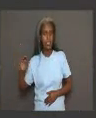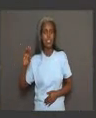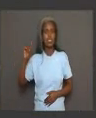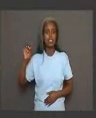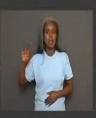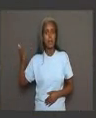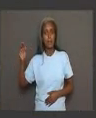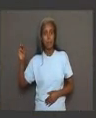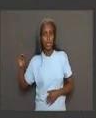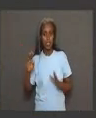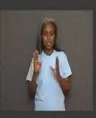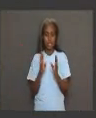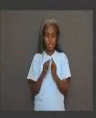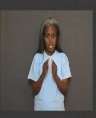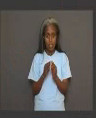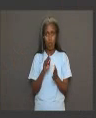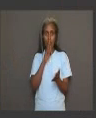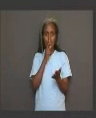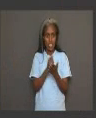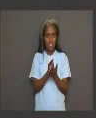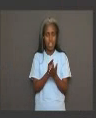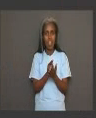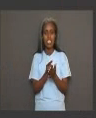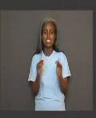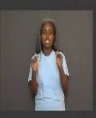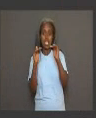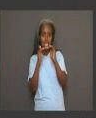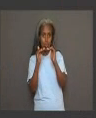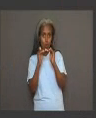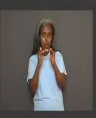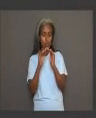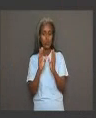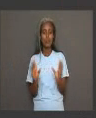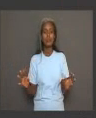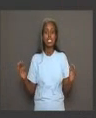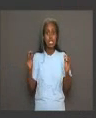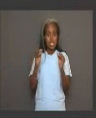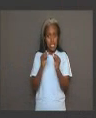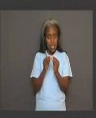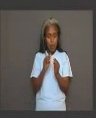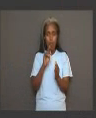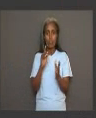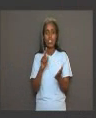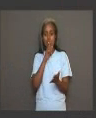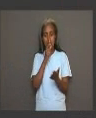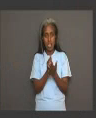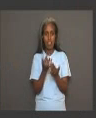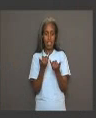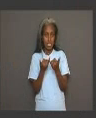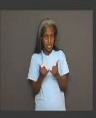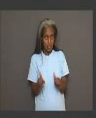mean of a set of data is equal to the sum of the data